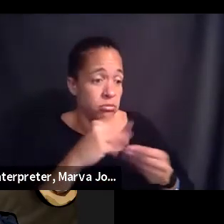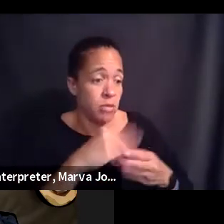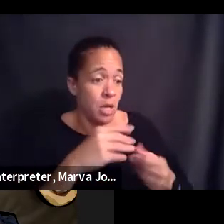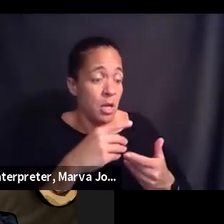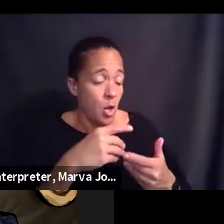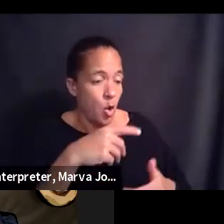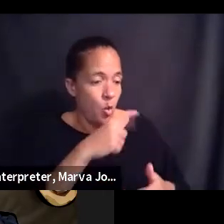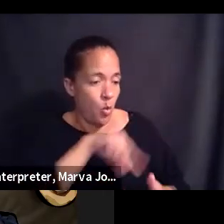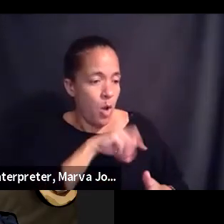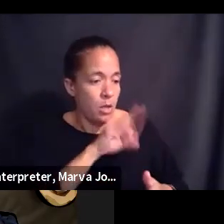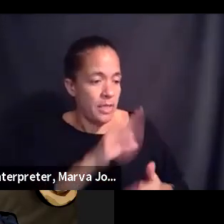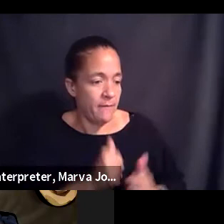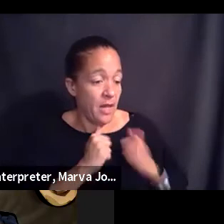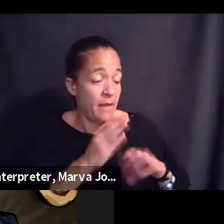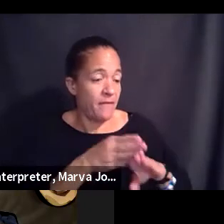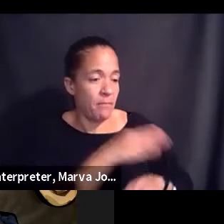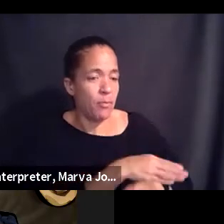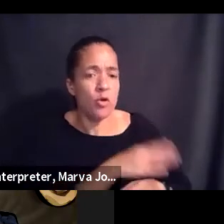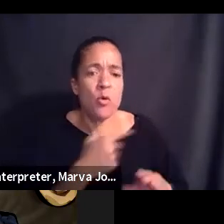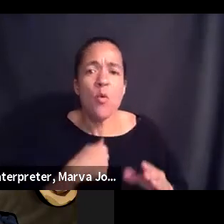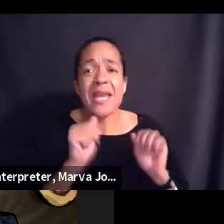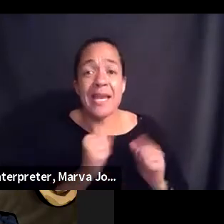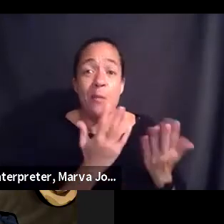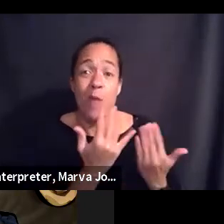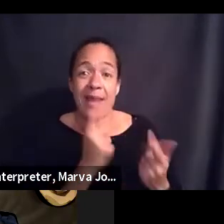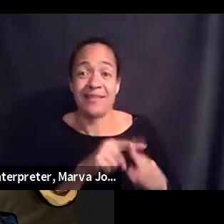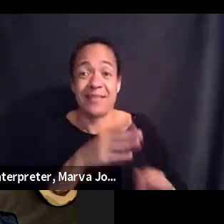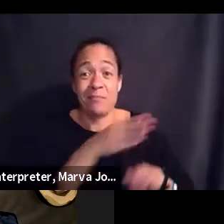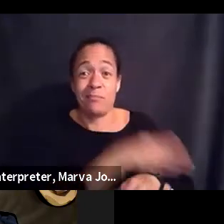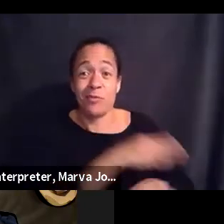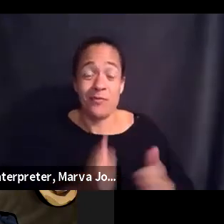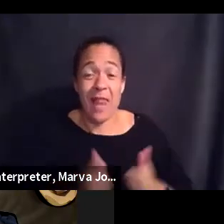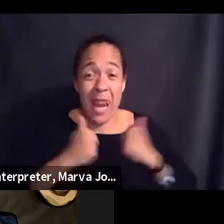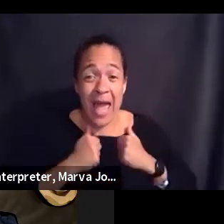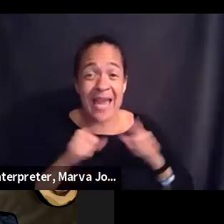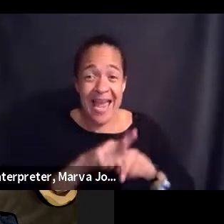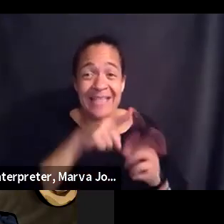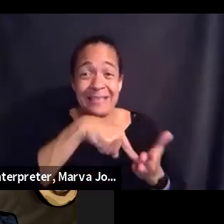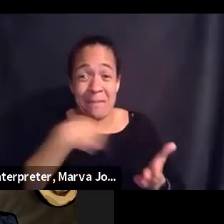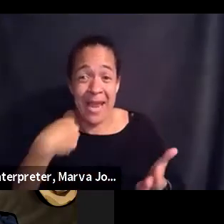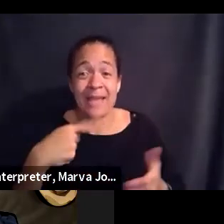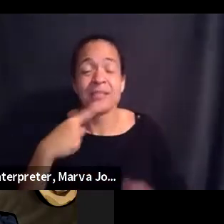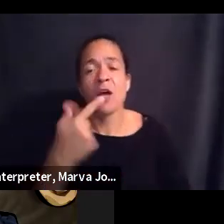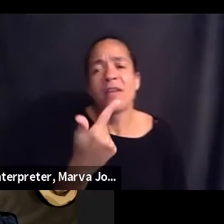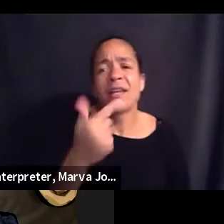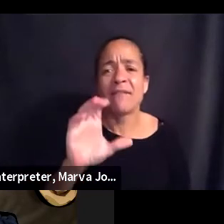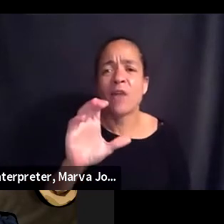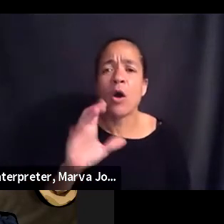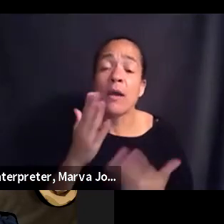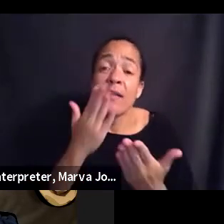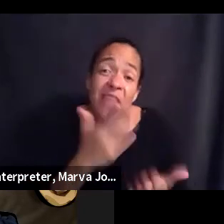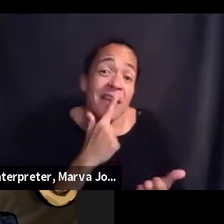until that happens for our compensation. So as far as a gift card, I mean, thanks for feeding